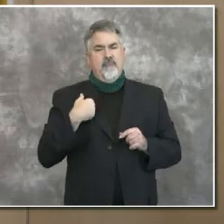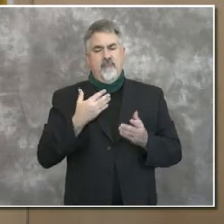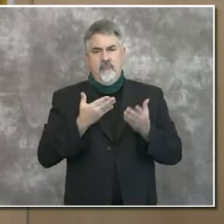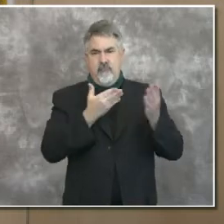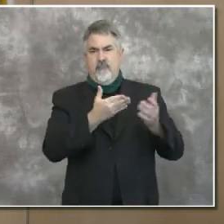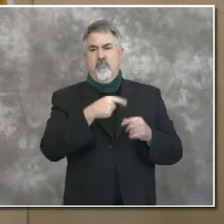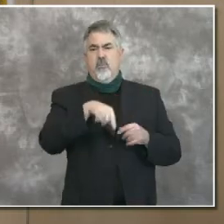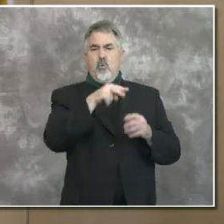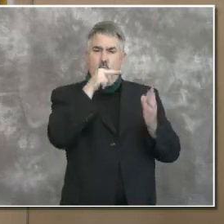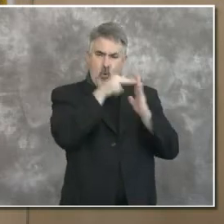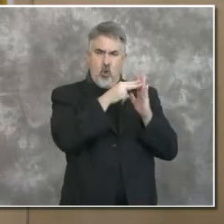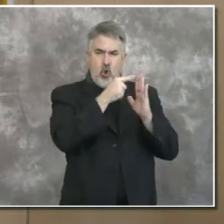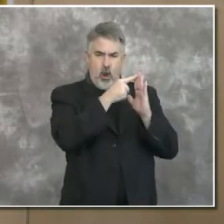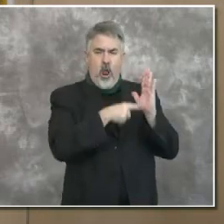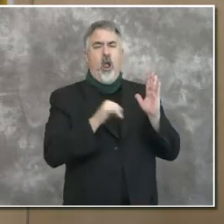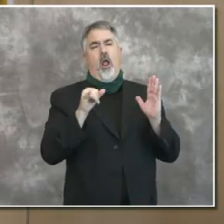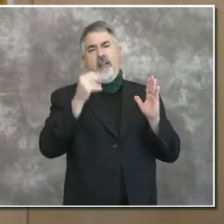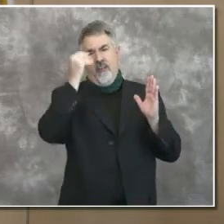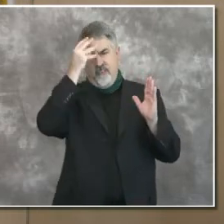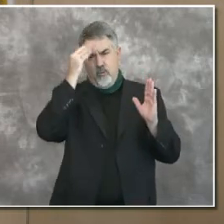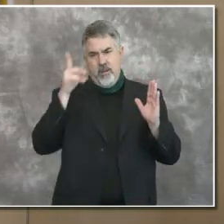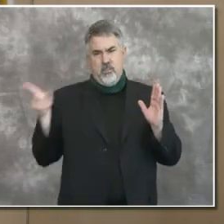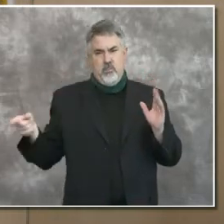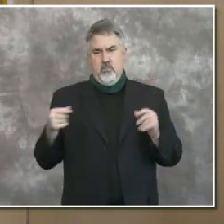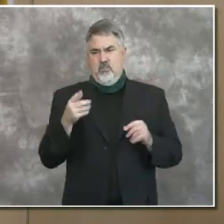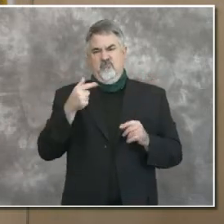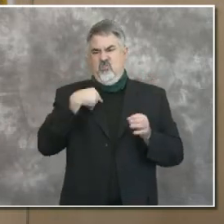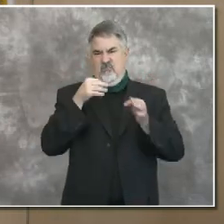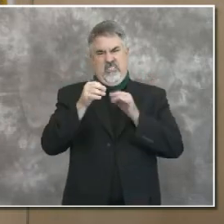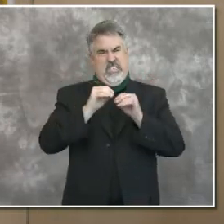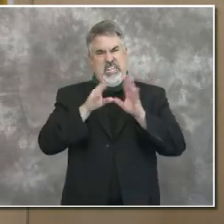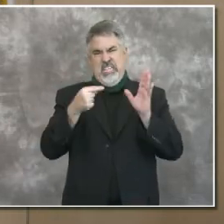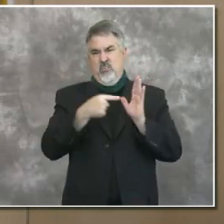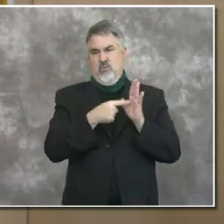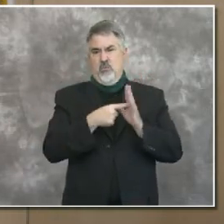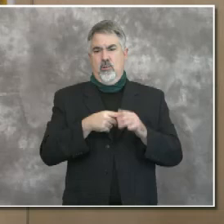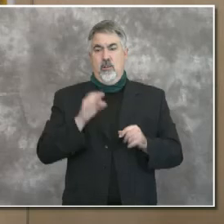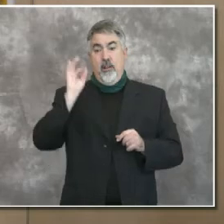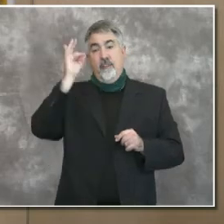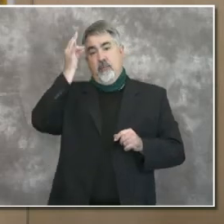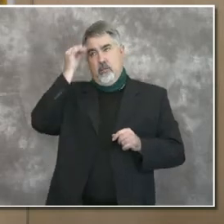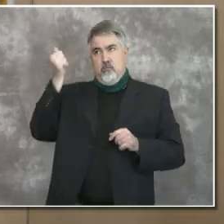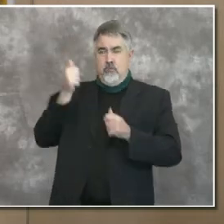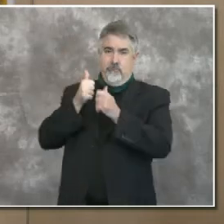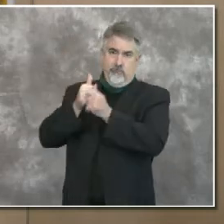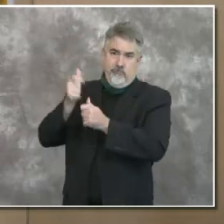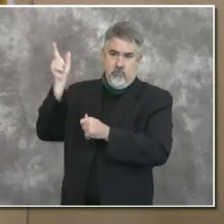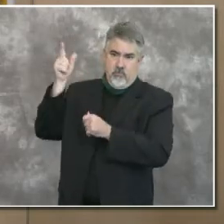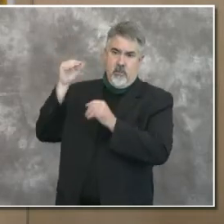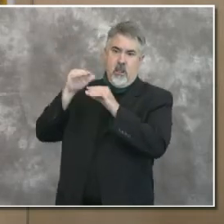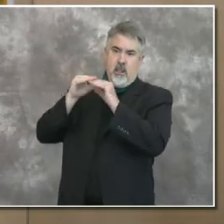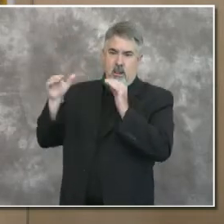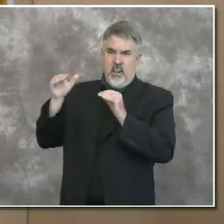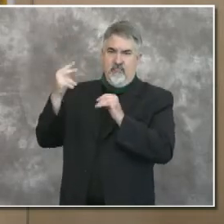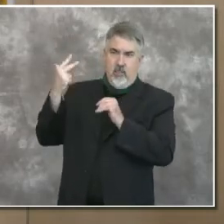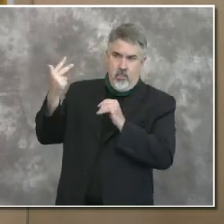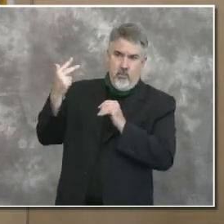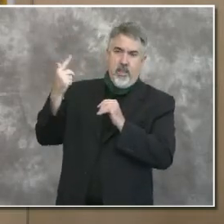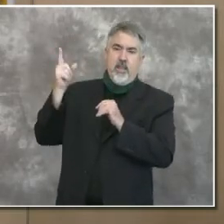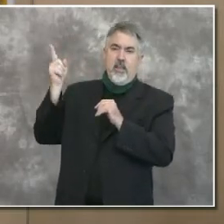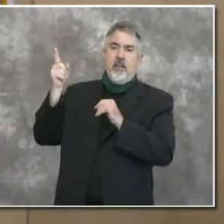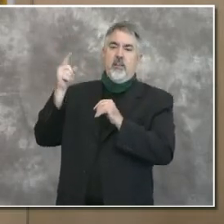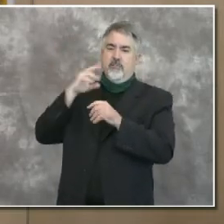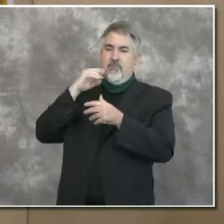document because it does include everyone. Even on the federal side, in Tier 3, it talks about those individuals that might